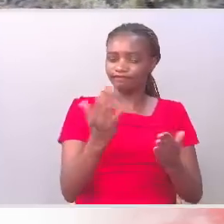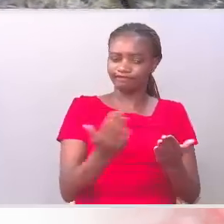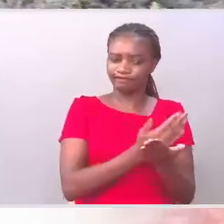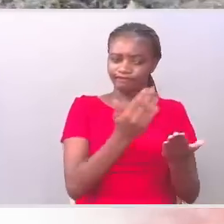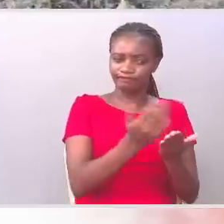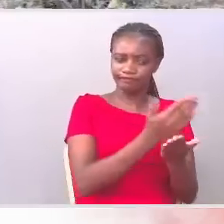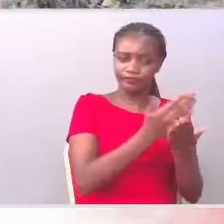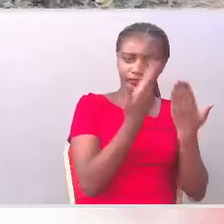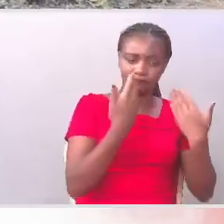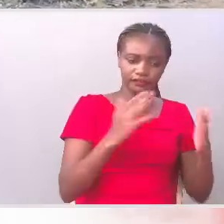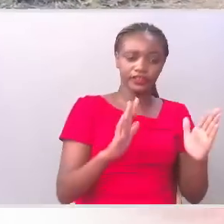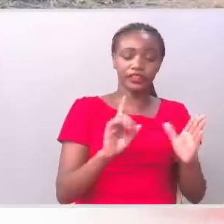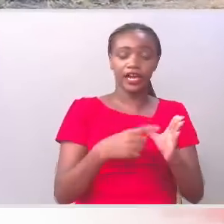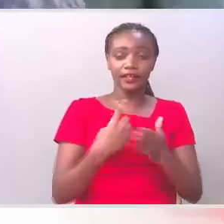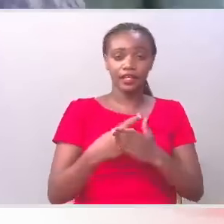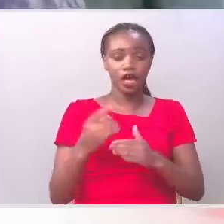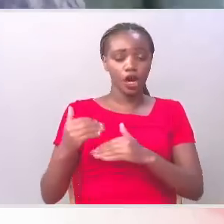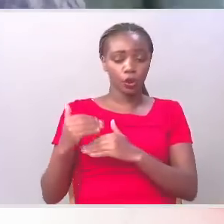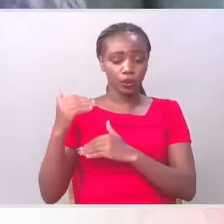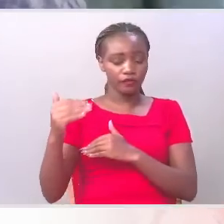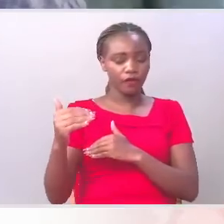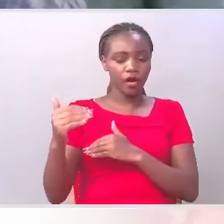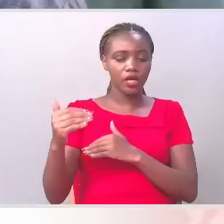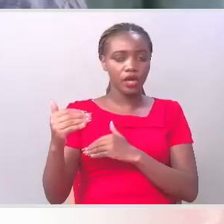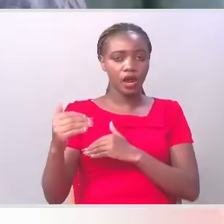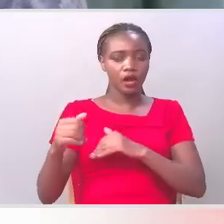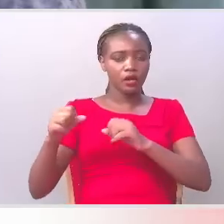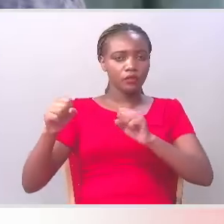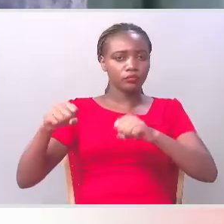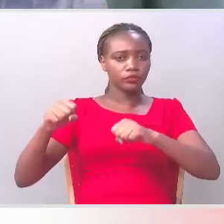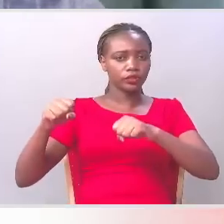Engelmannii, and we're looking forward to